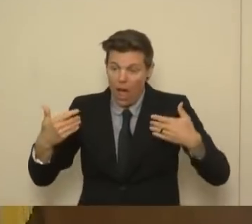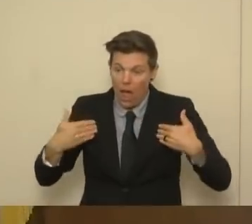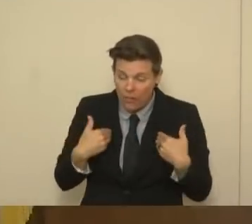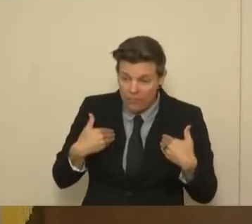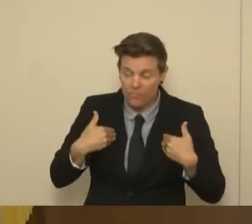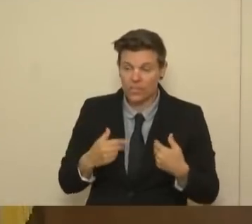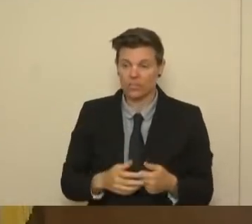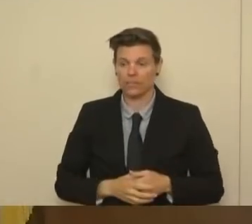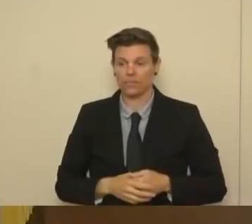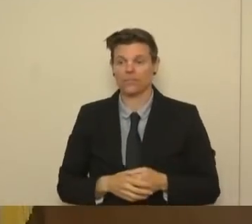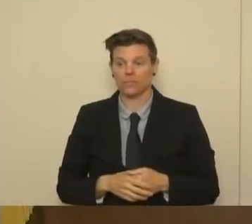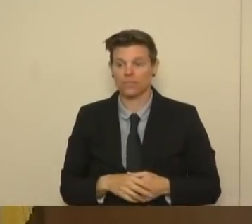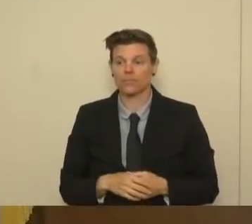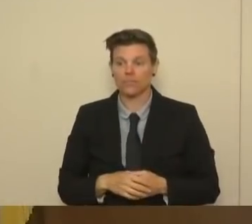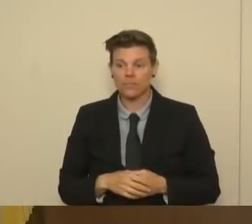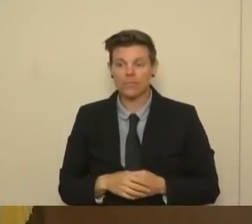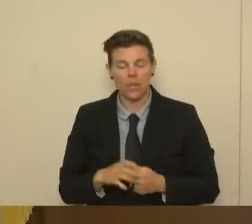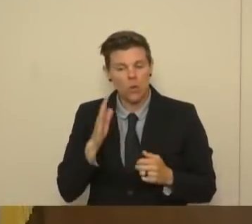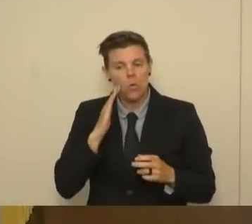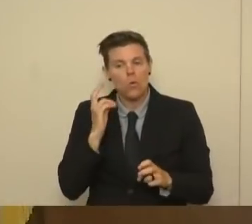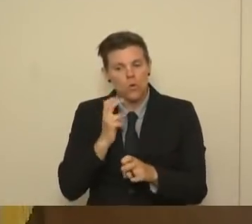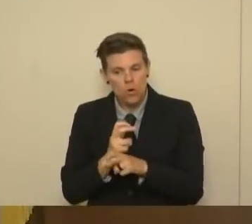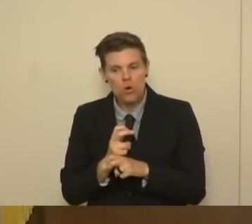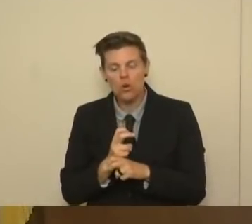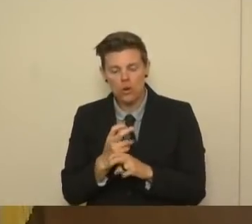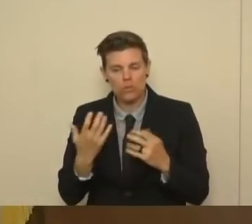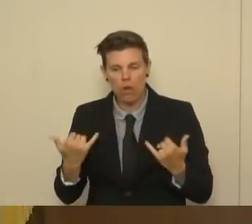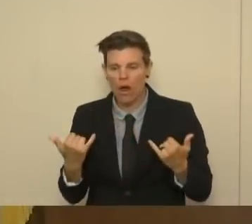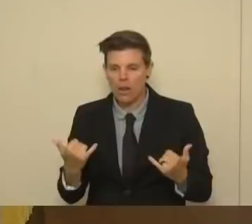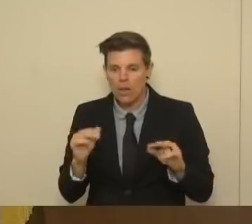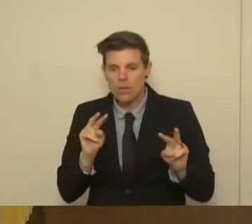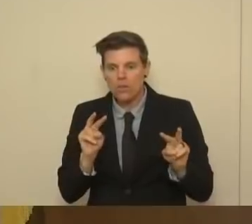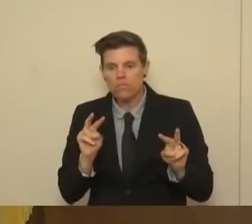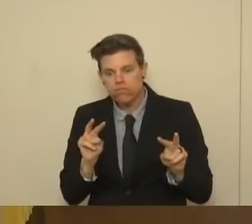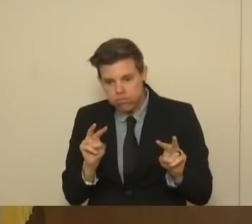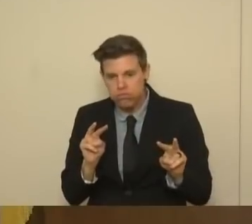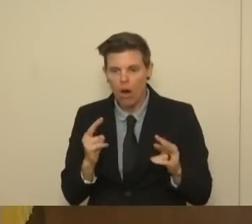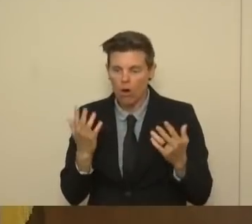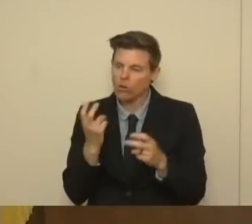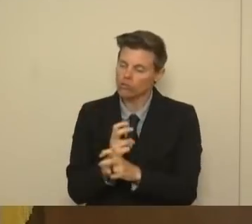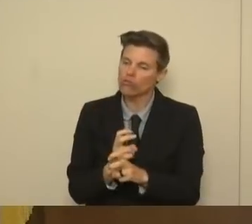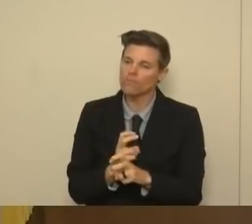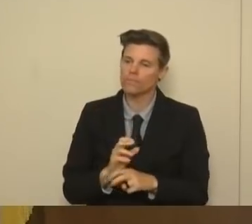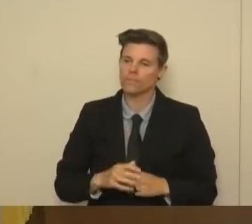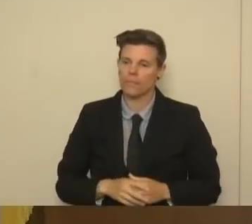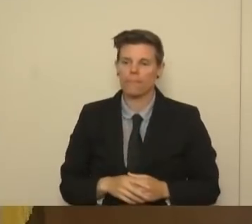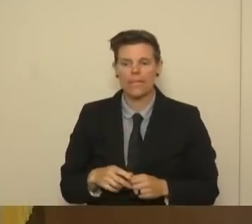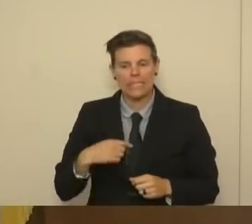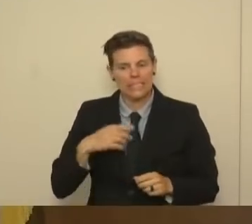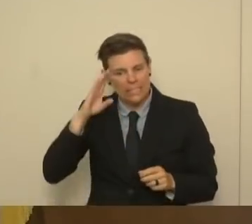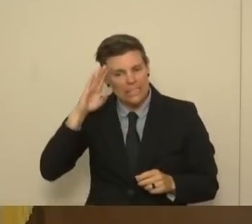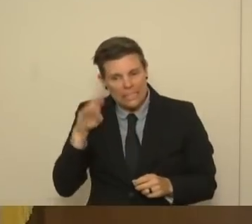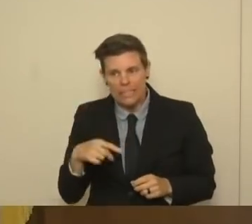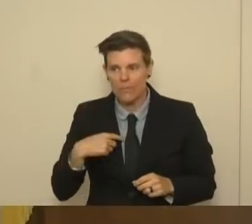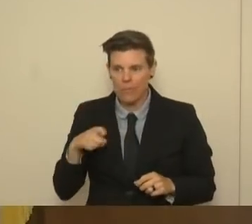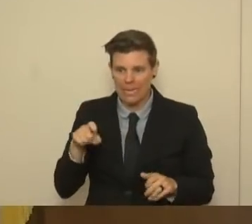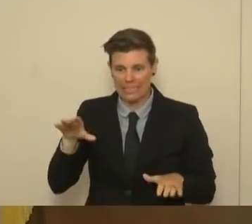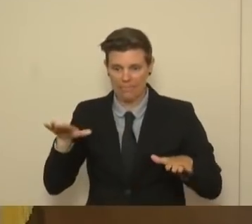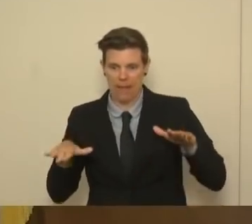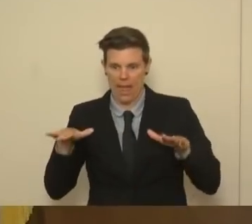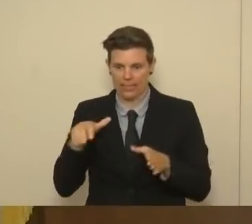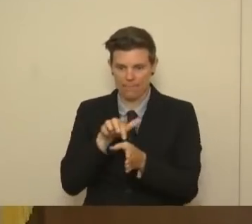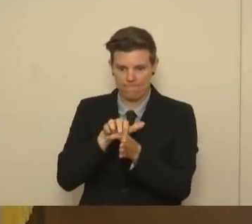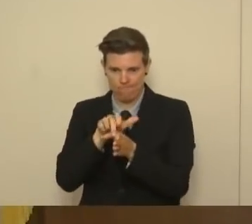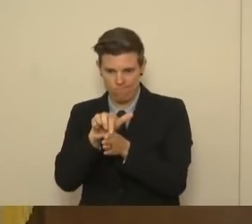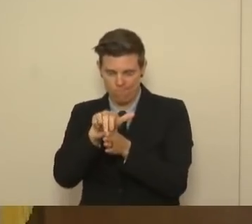accept some risk because you have to balance that, and we do, using science, good data, with what's acceptable